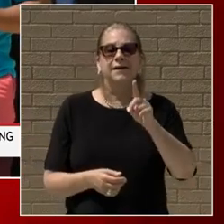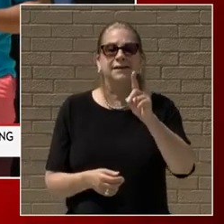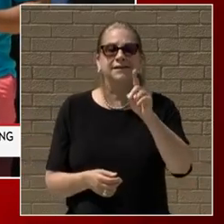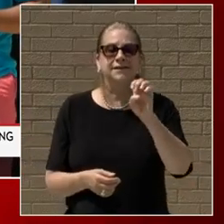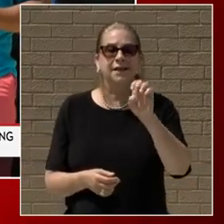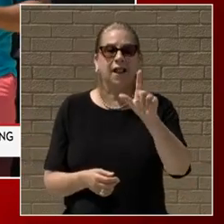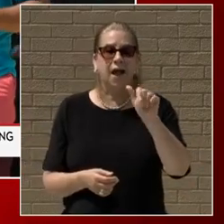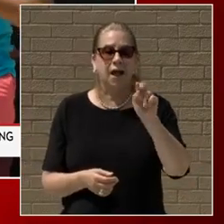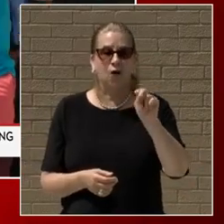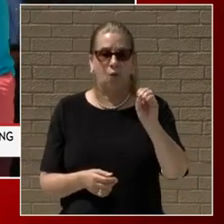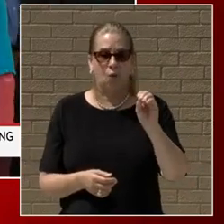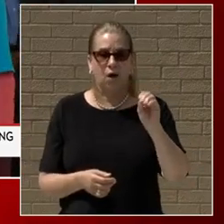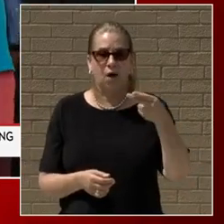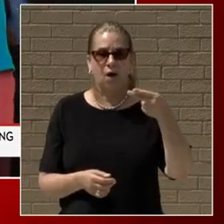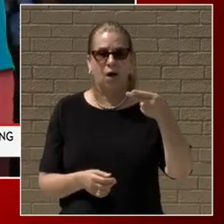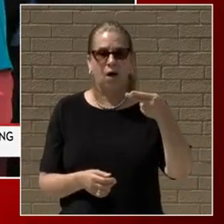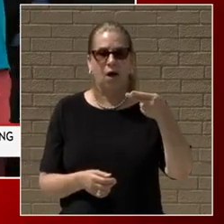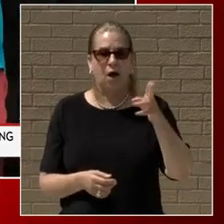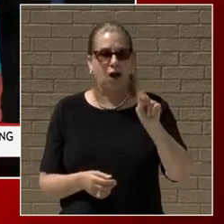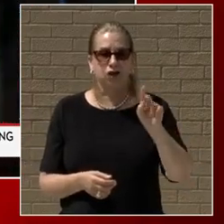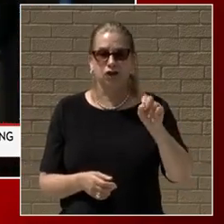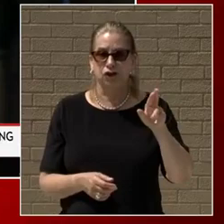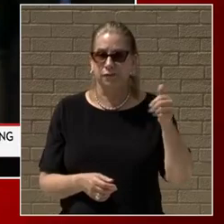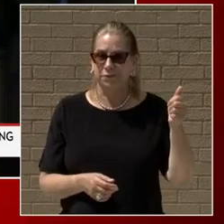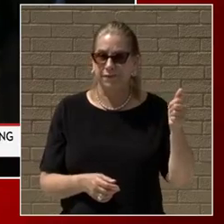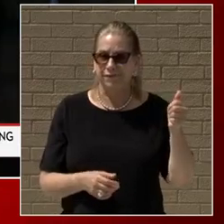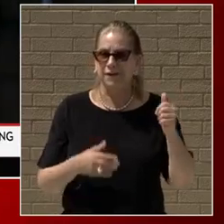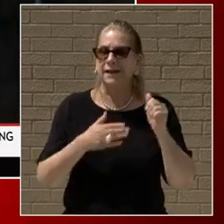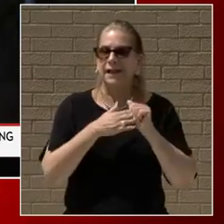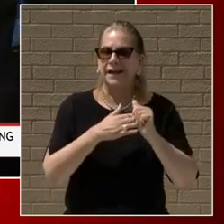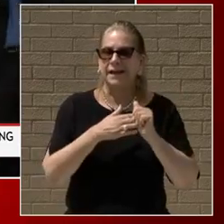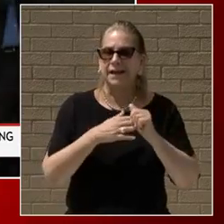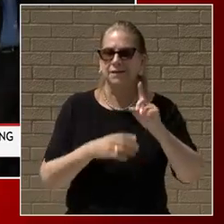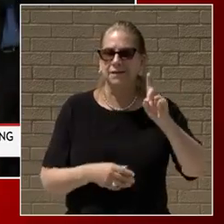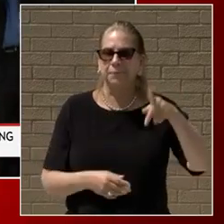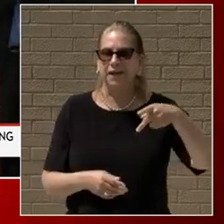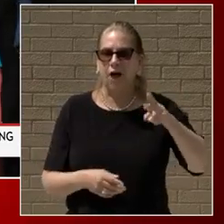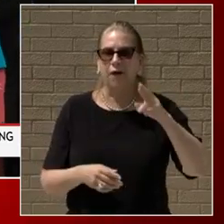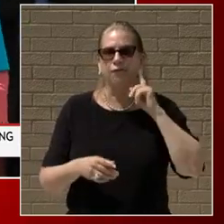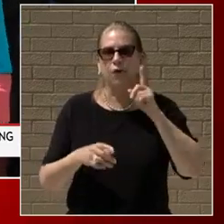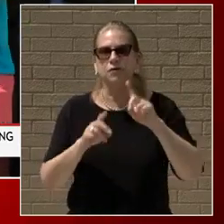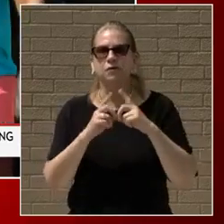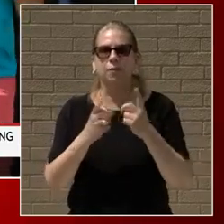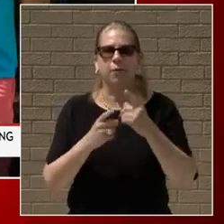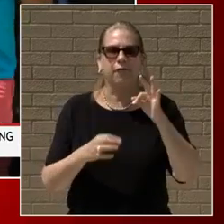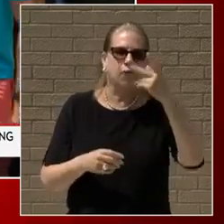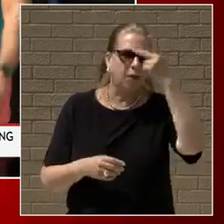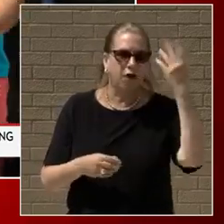are wearing these blue shirts at DPR, where the fun happens.